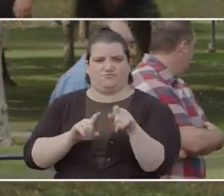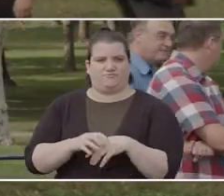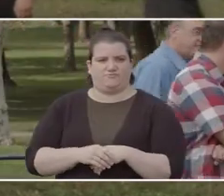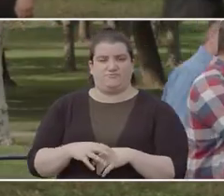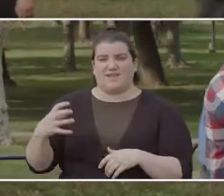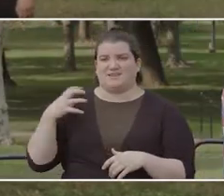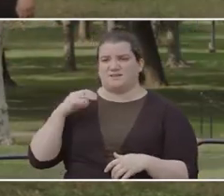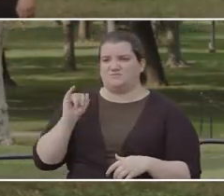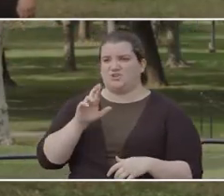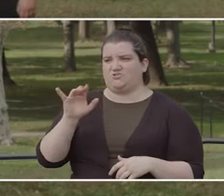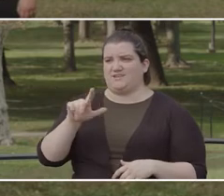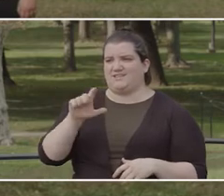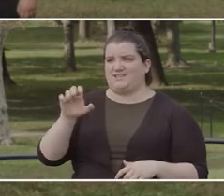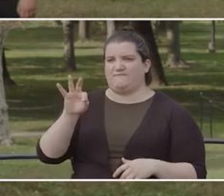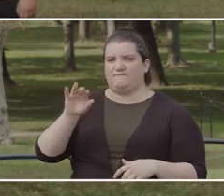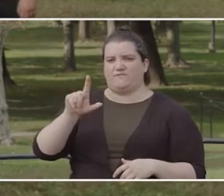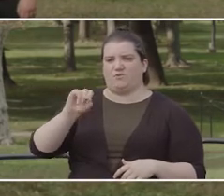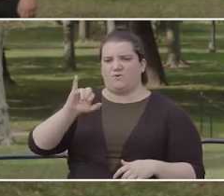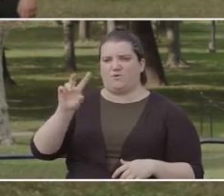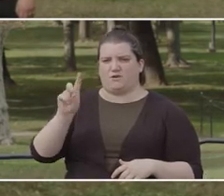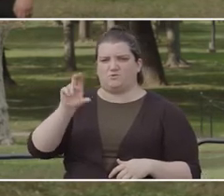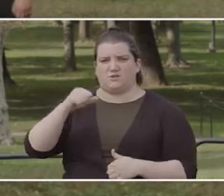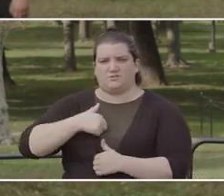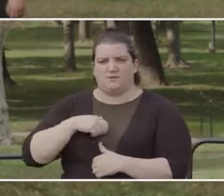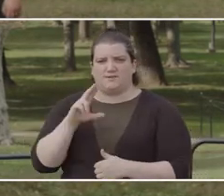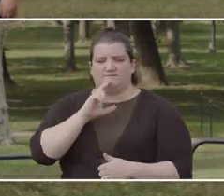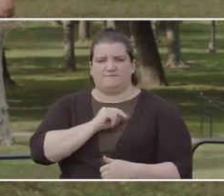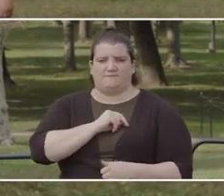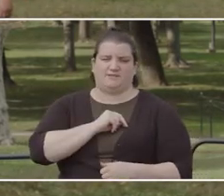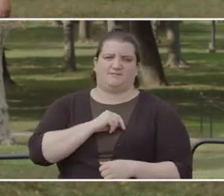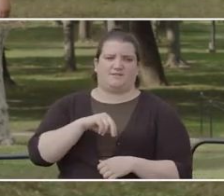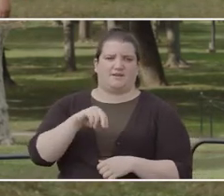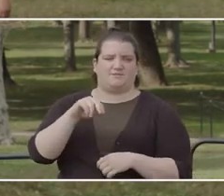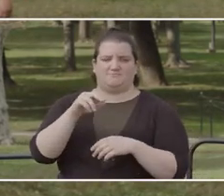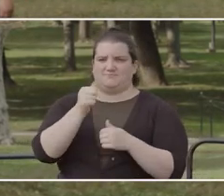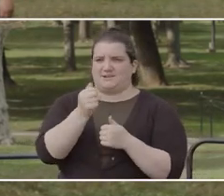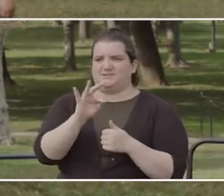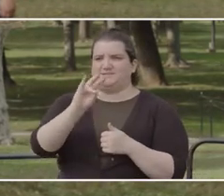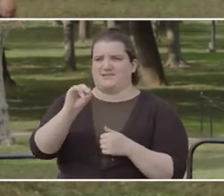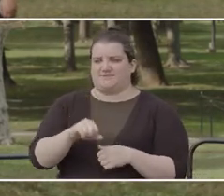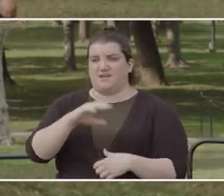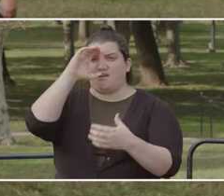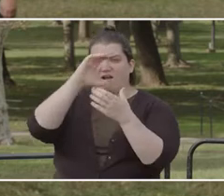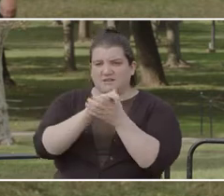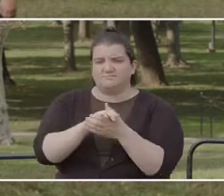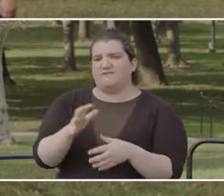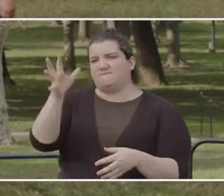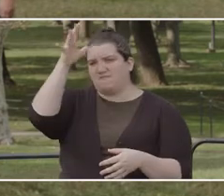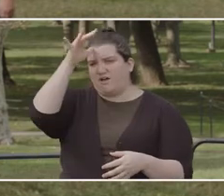Captain Jerry Lee Floyd, U.S. Army, Vietnam, 1970. A husband, father,